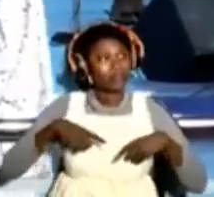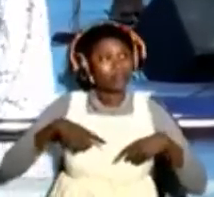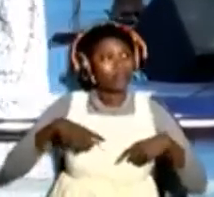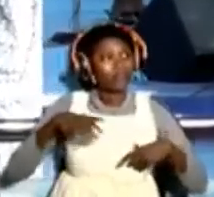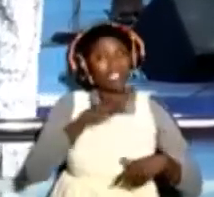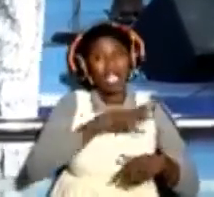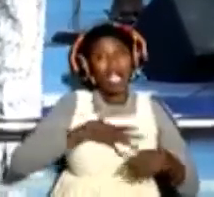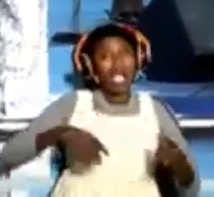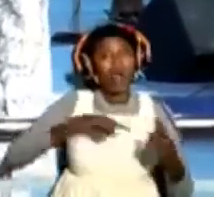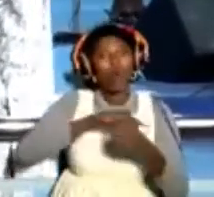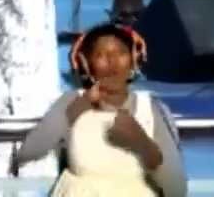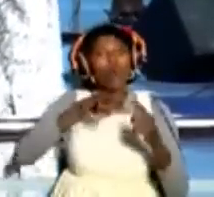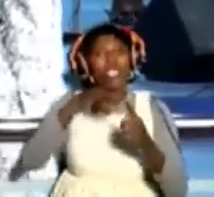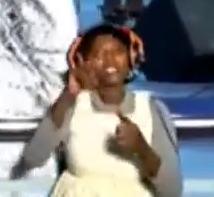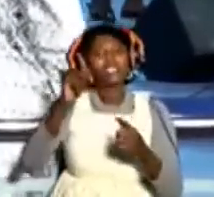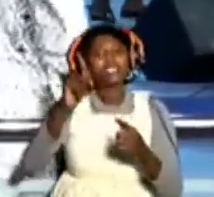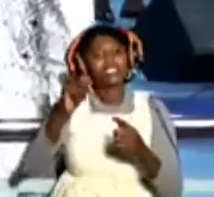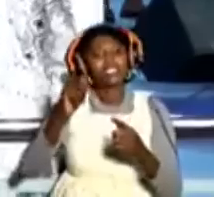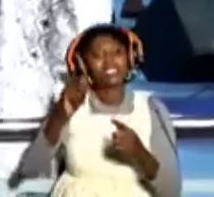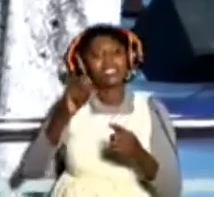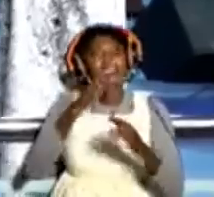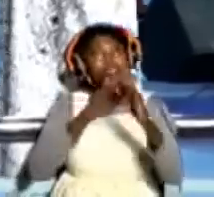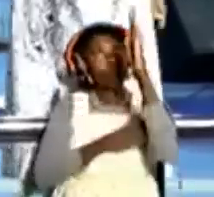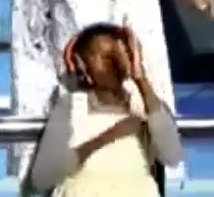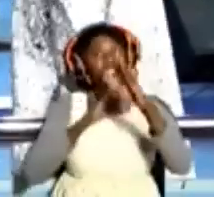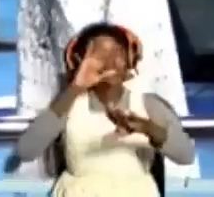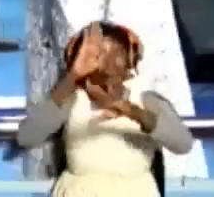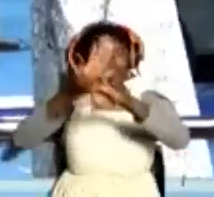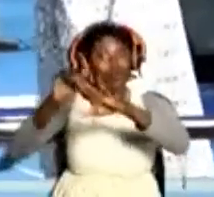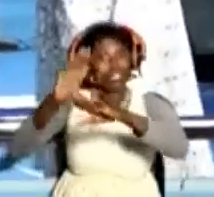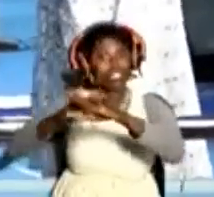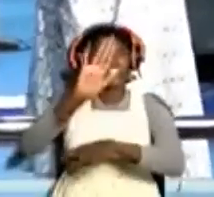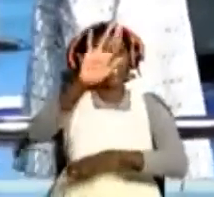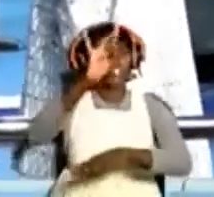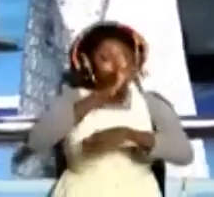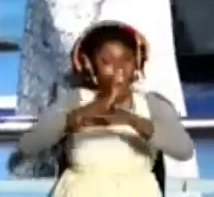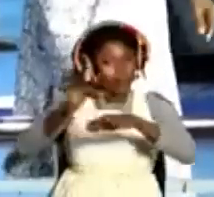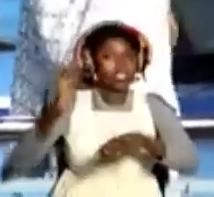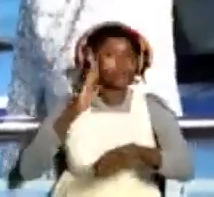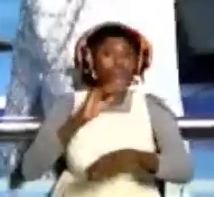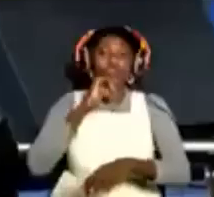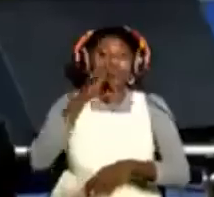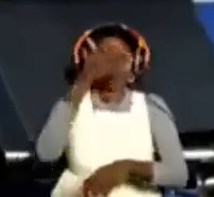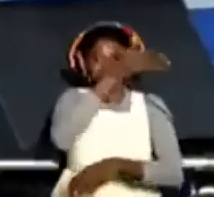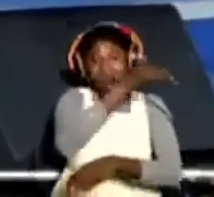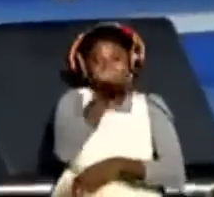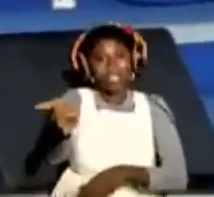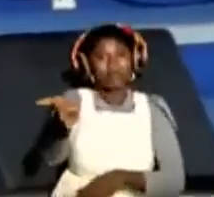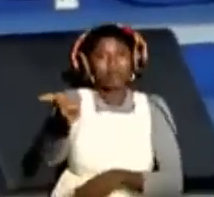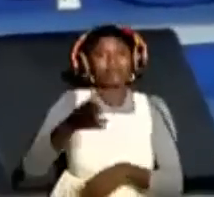And when the roll is called up yonder, your space will not be vacant.